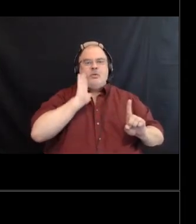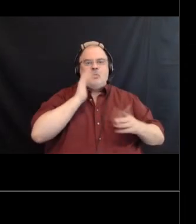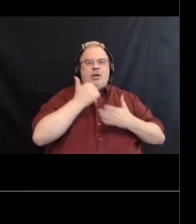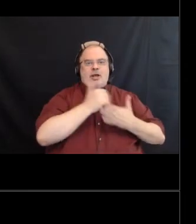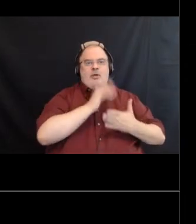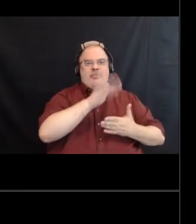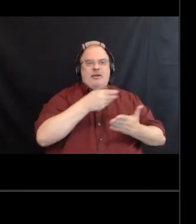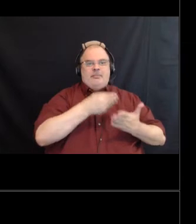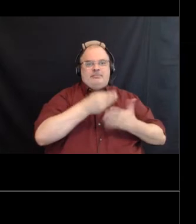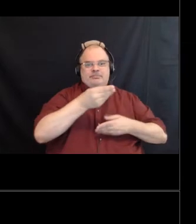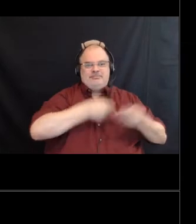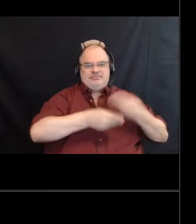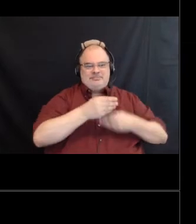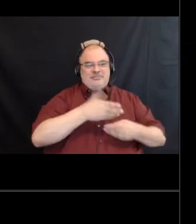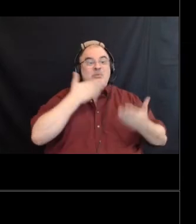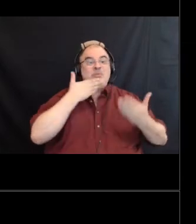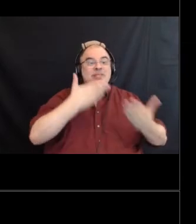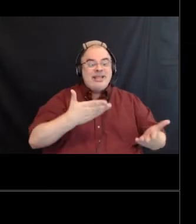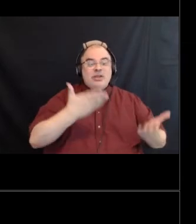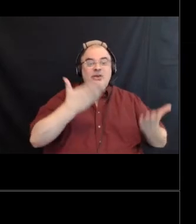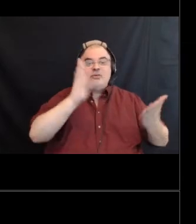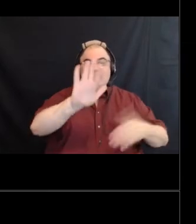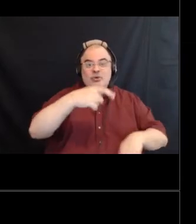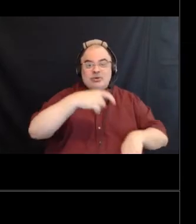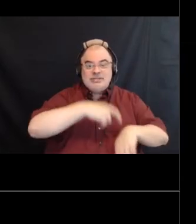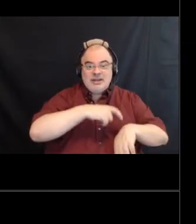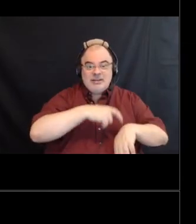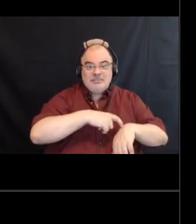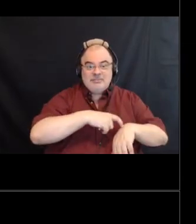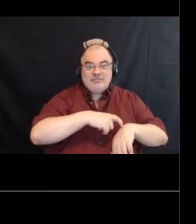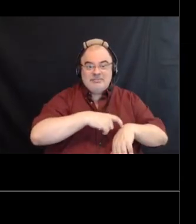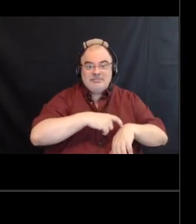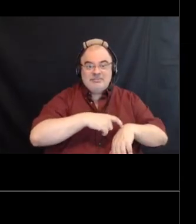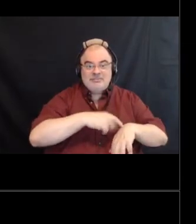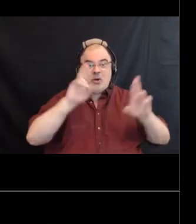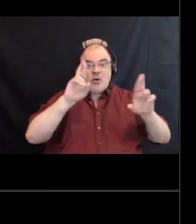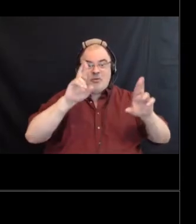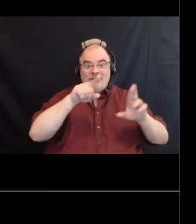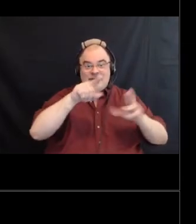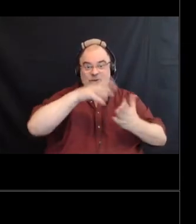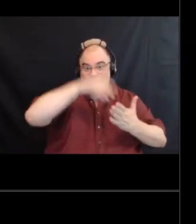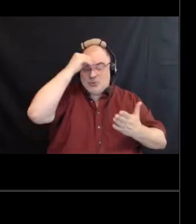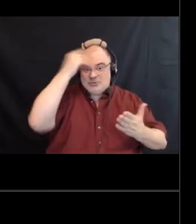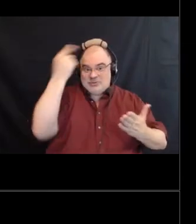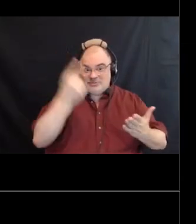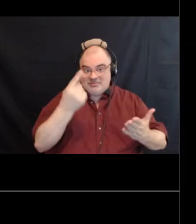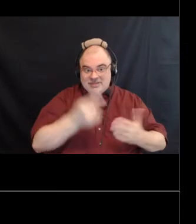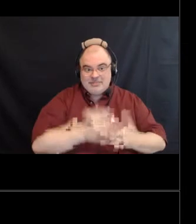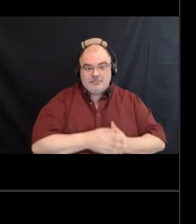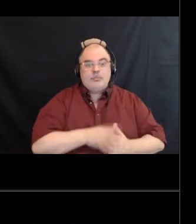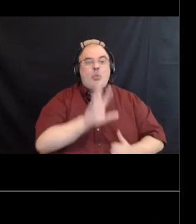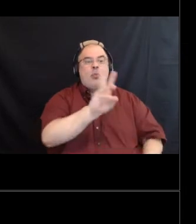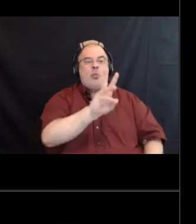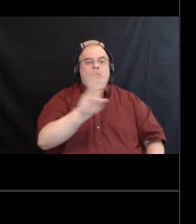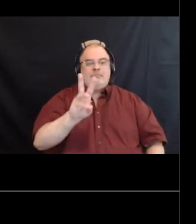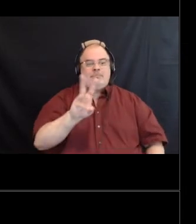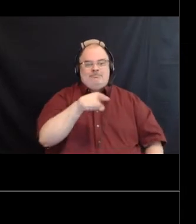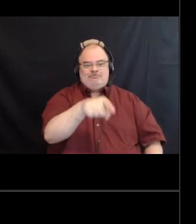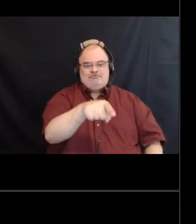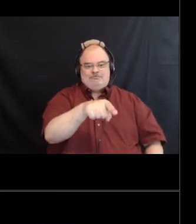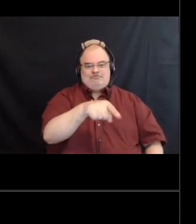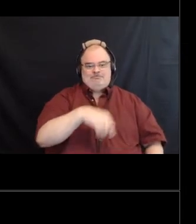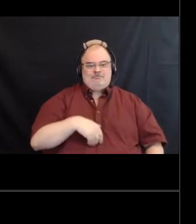But thank you, like I said, thank you so much for your time this morning. Hopefully it's very beneficial. Our website, ableunited.com, but on there